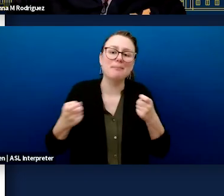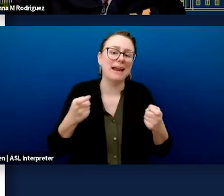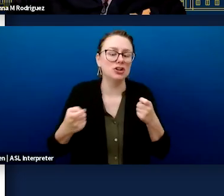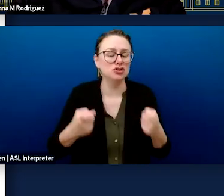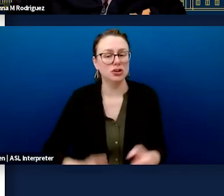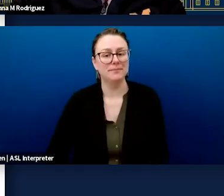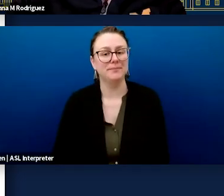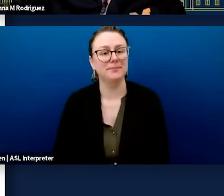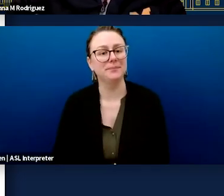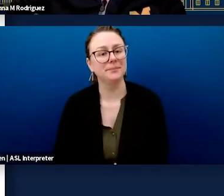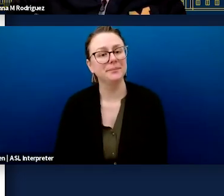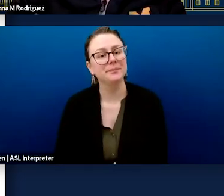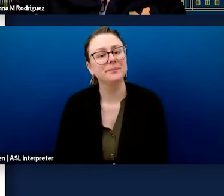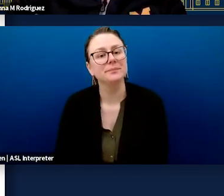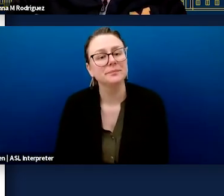bowels.